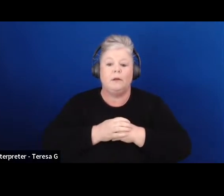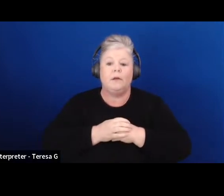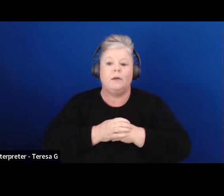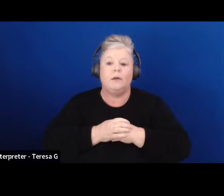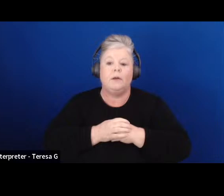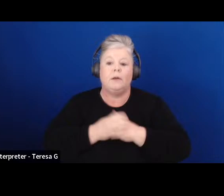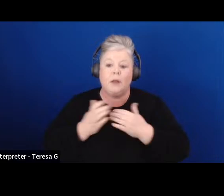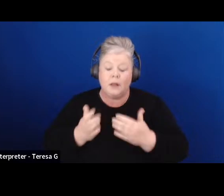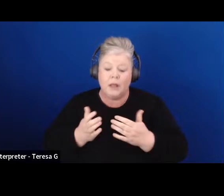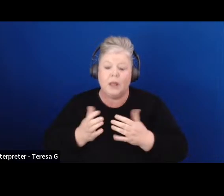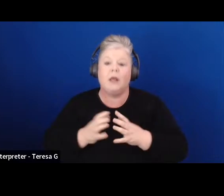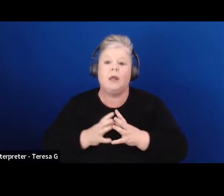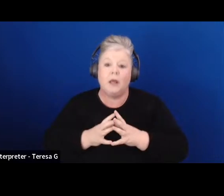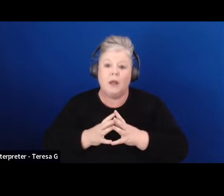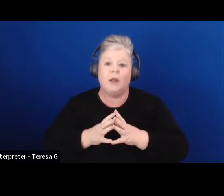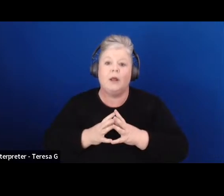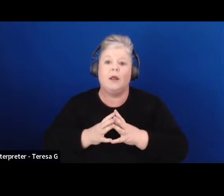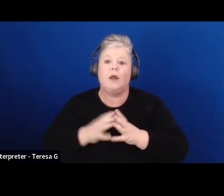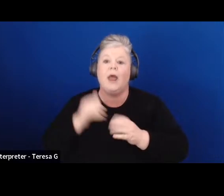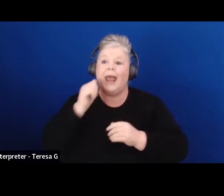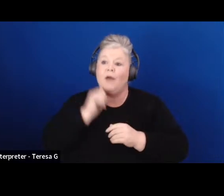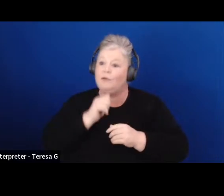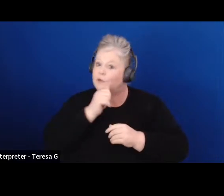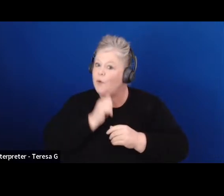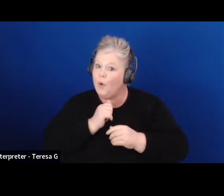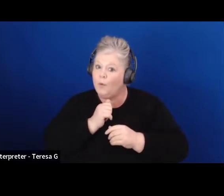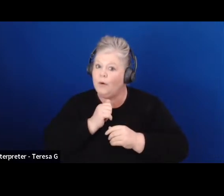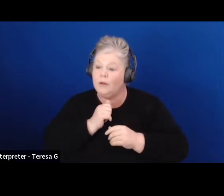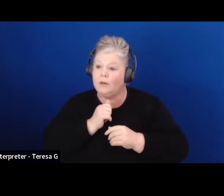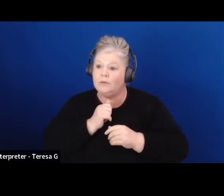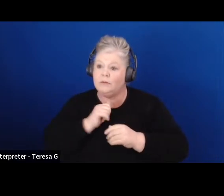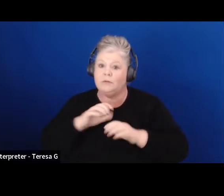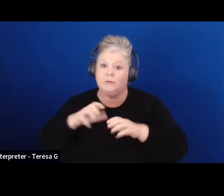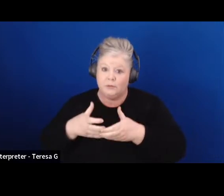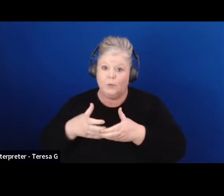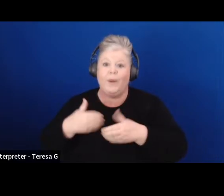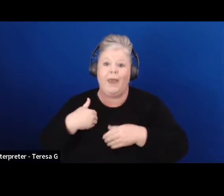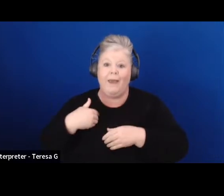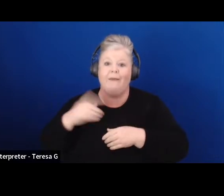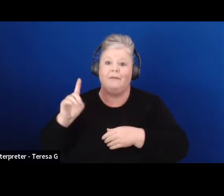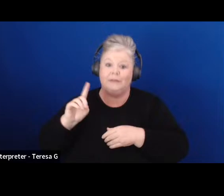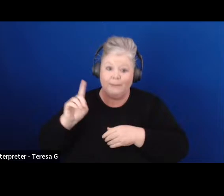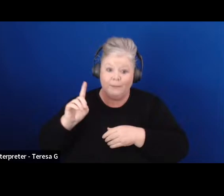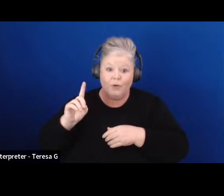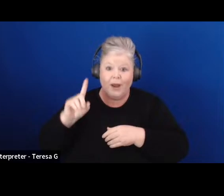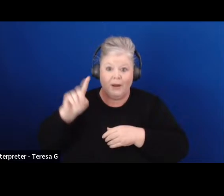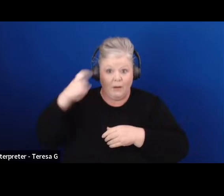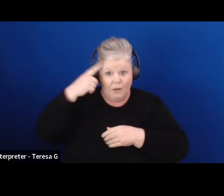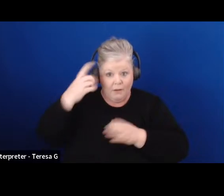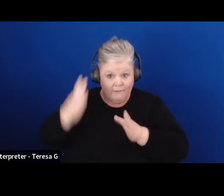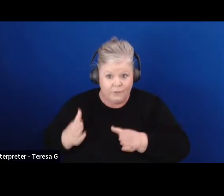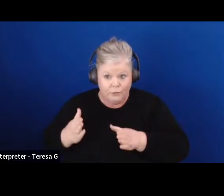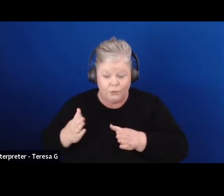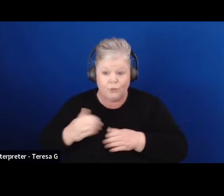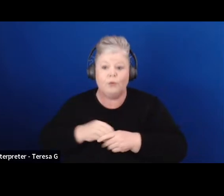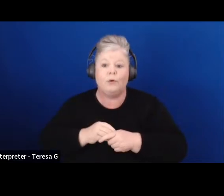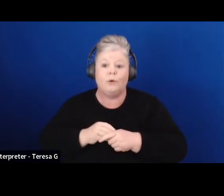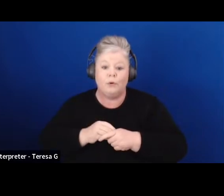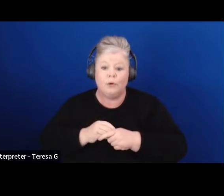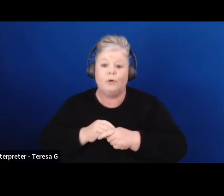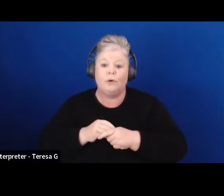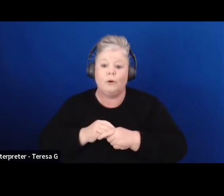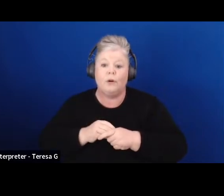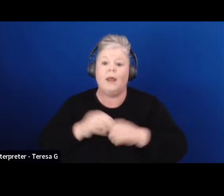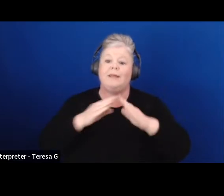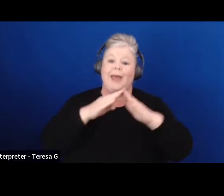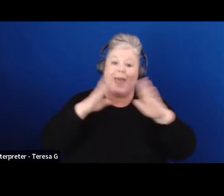the Arizona side, we have a Democratic governor, and the House and